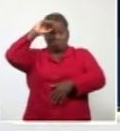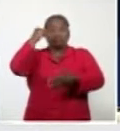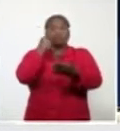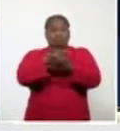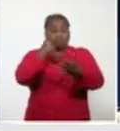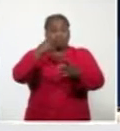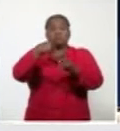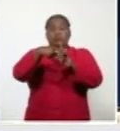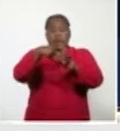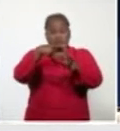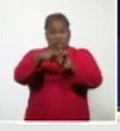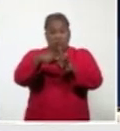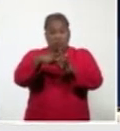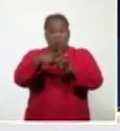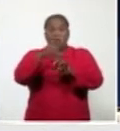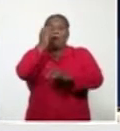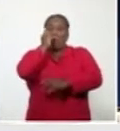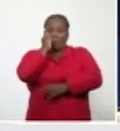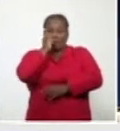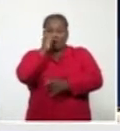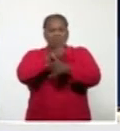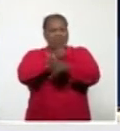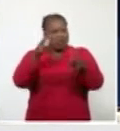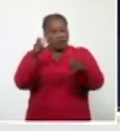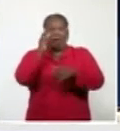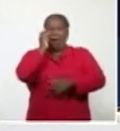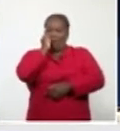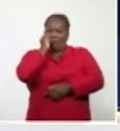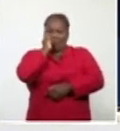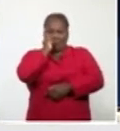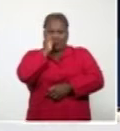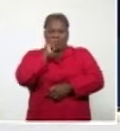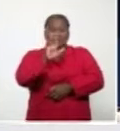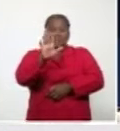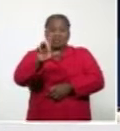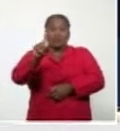female sex, and 9 of yesterday's 13 cases,